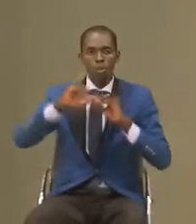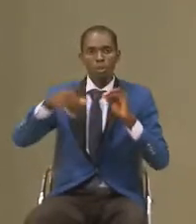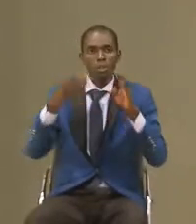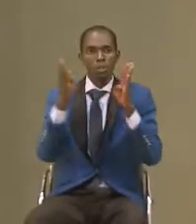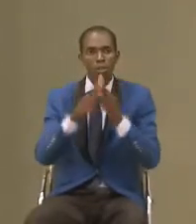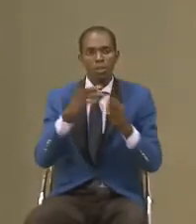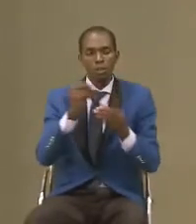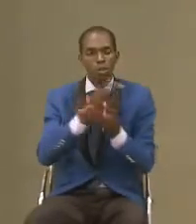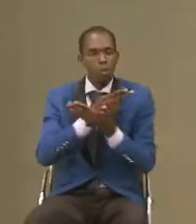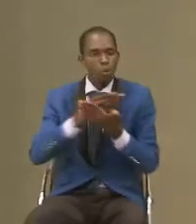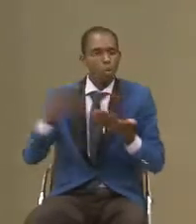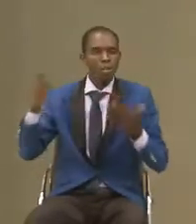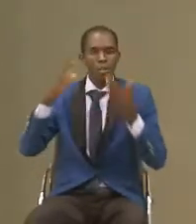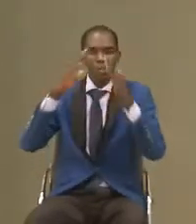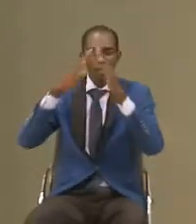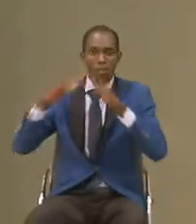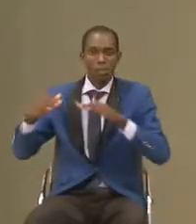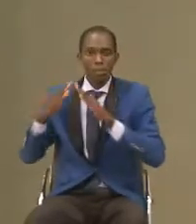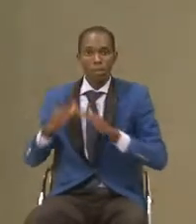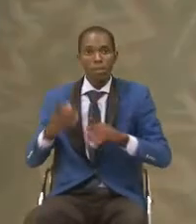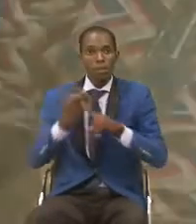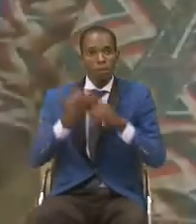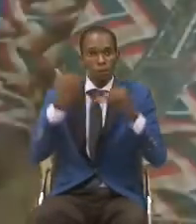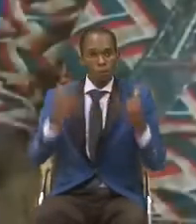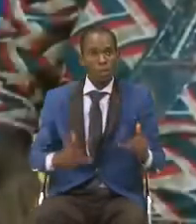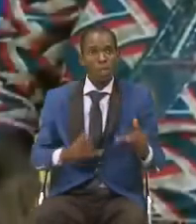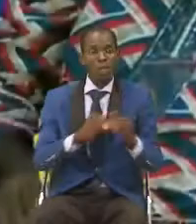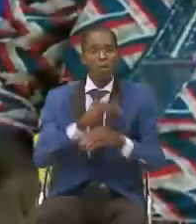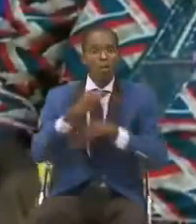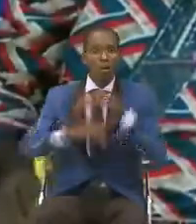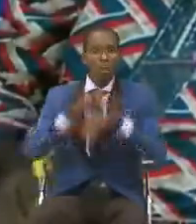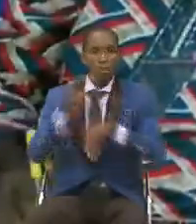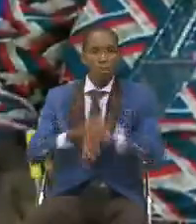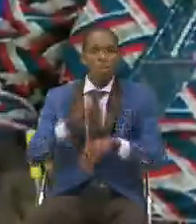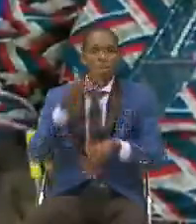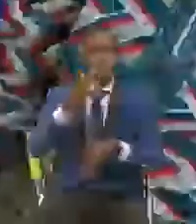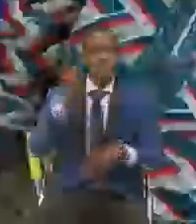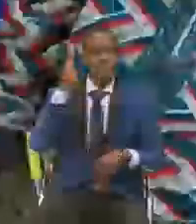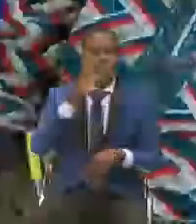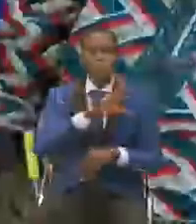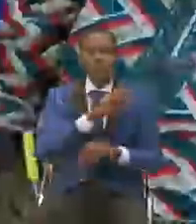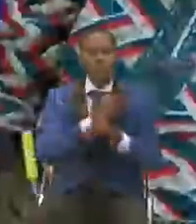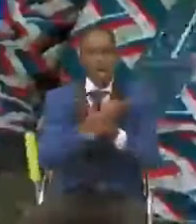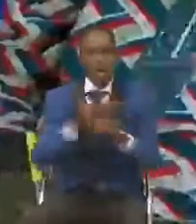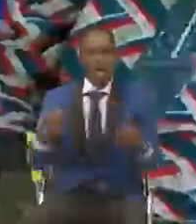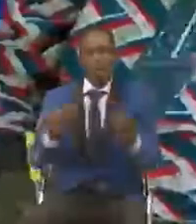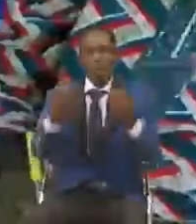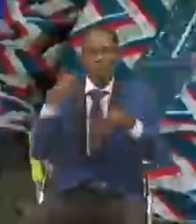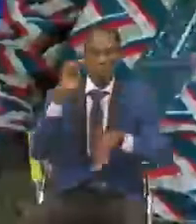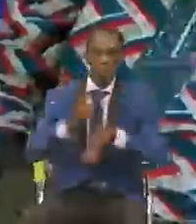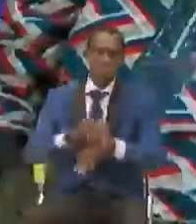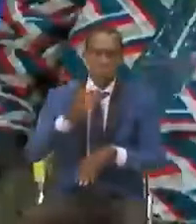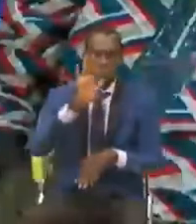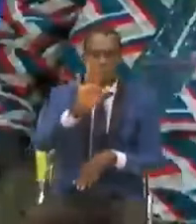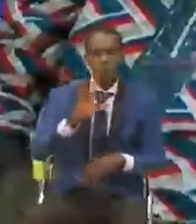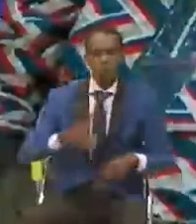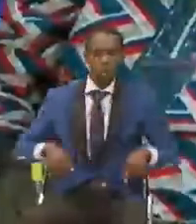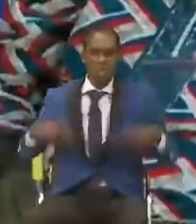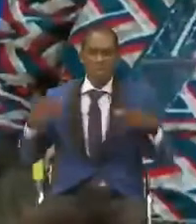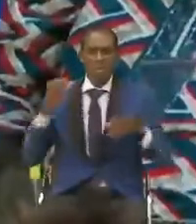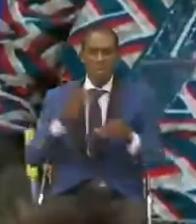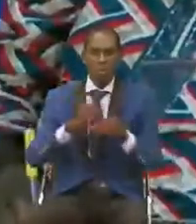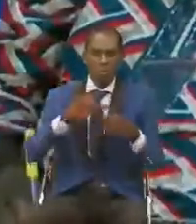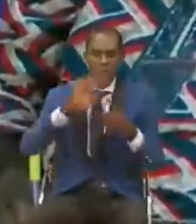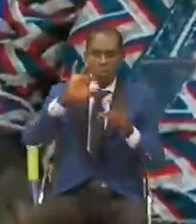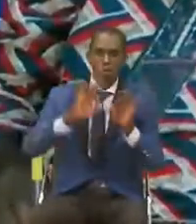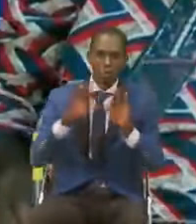garment, O Jerusalem, the holy city. For henceforth there shall no more come into